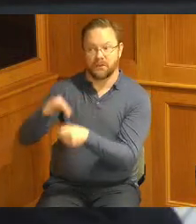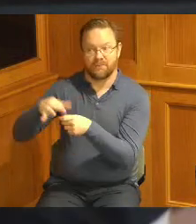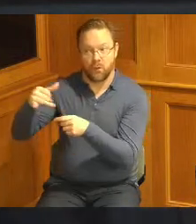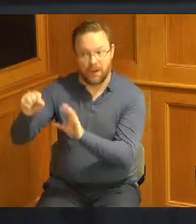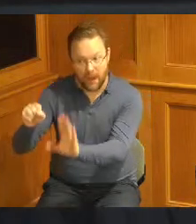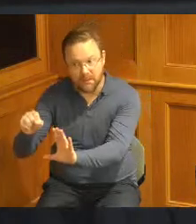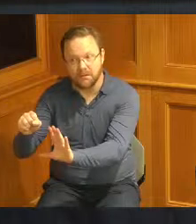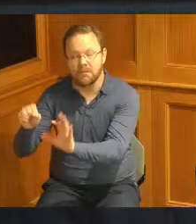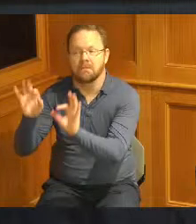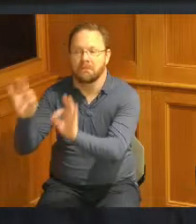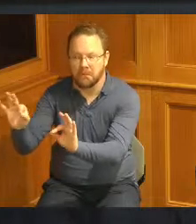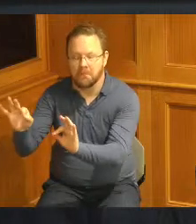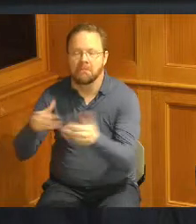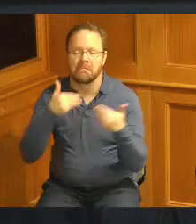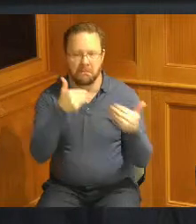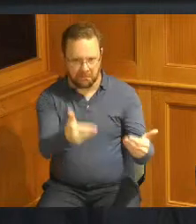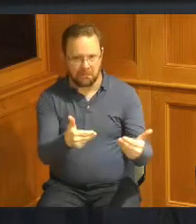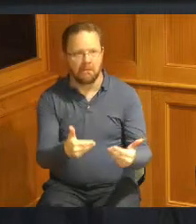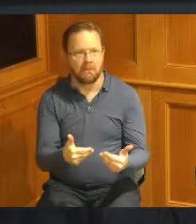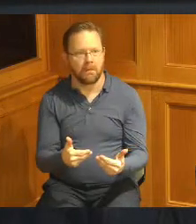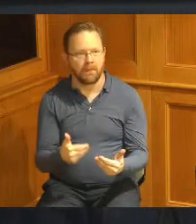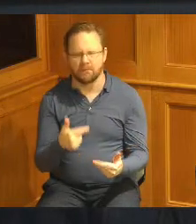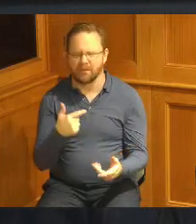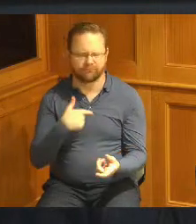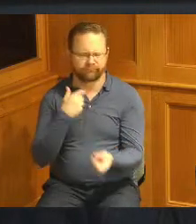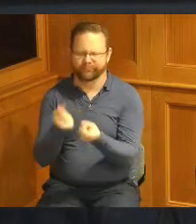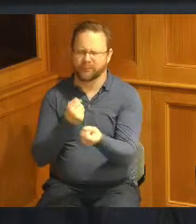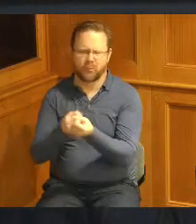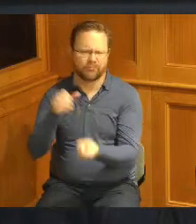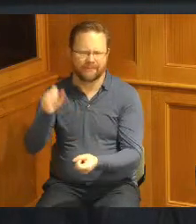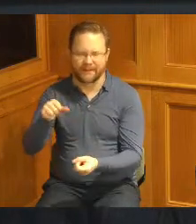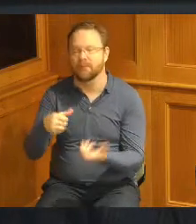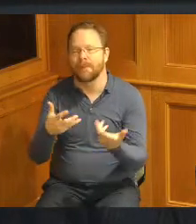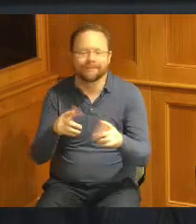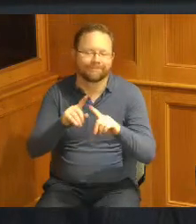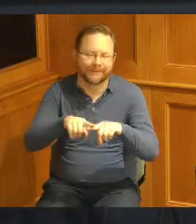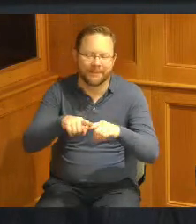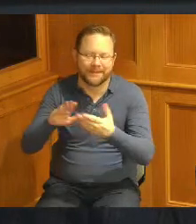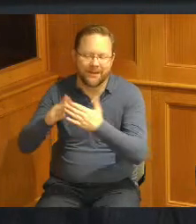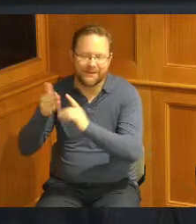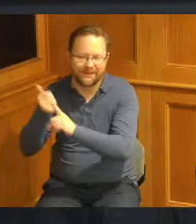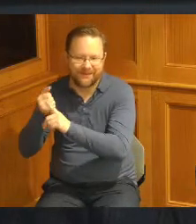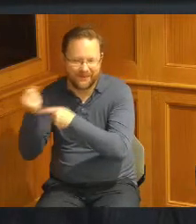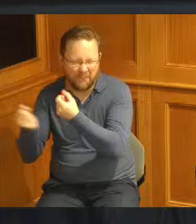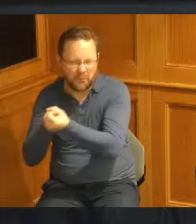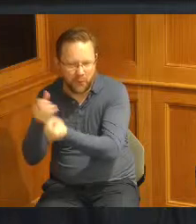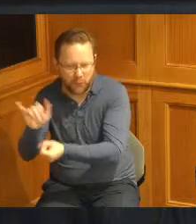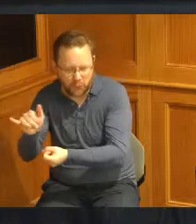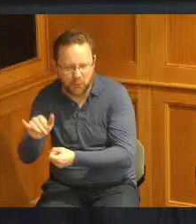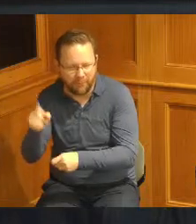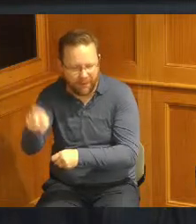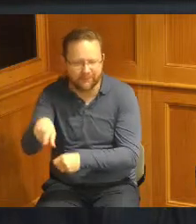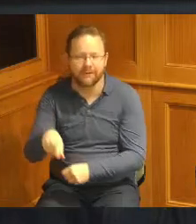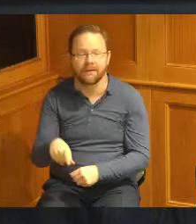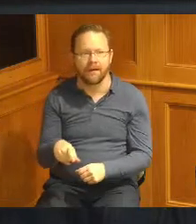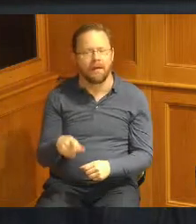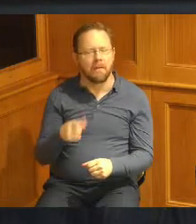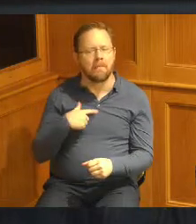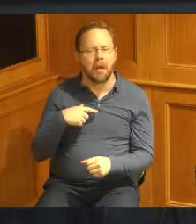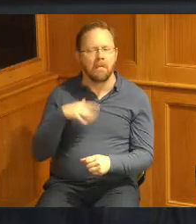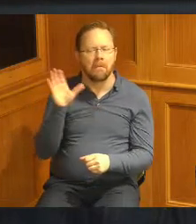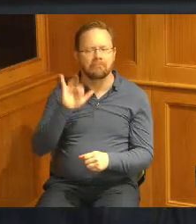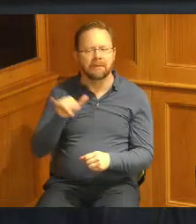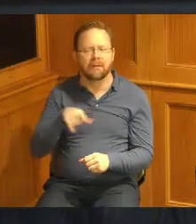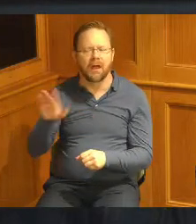the project. And so my support obviously is contingent upon the support of the folks out in Reading, but from all indicators, it seems like